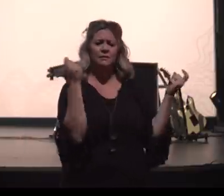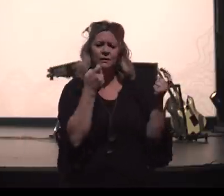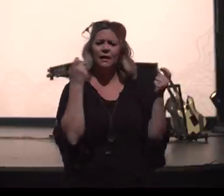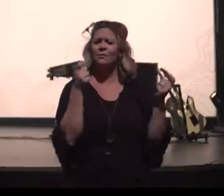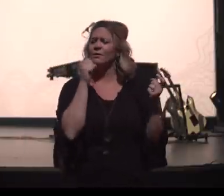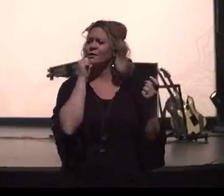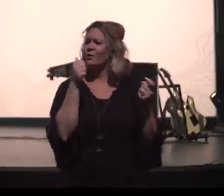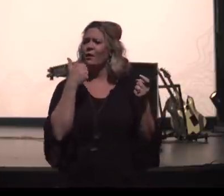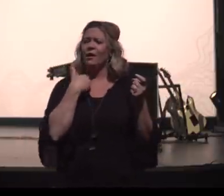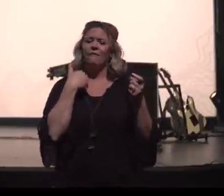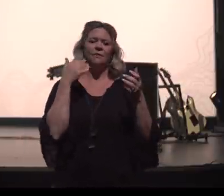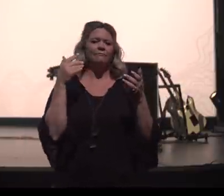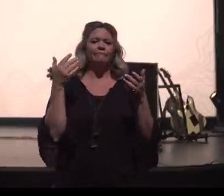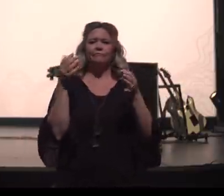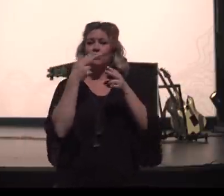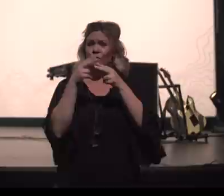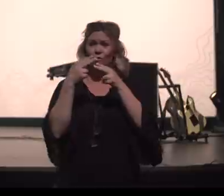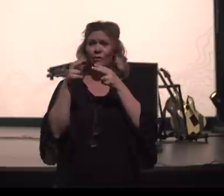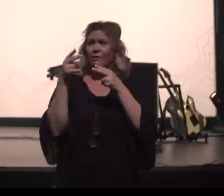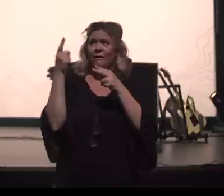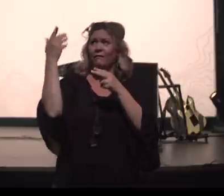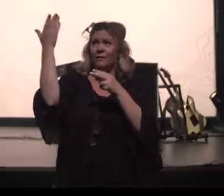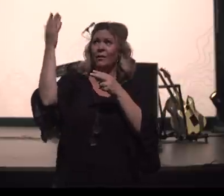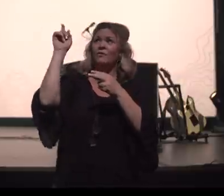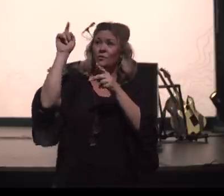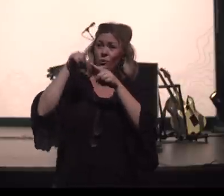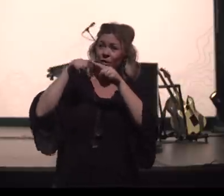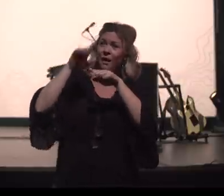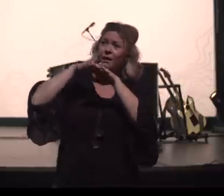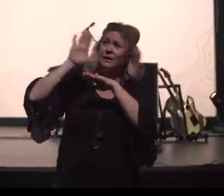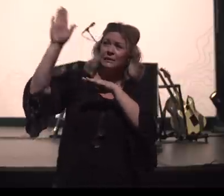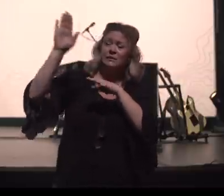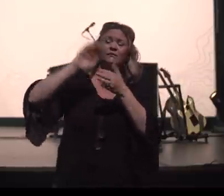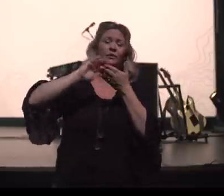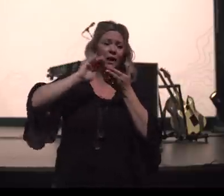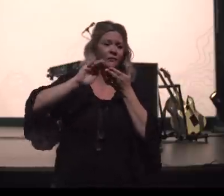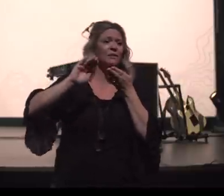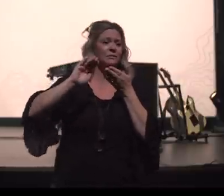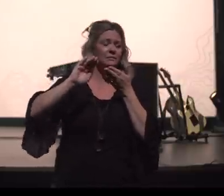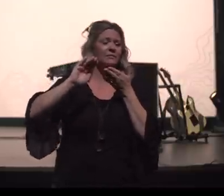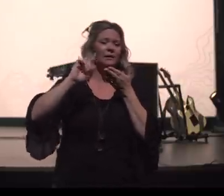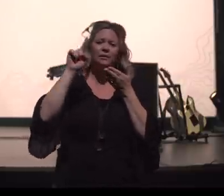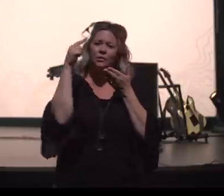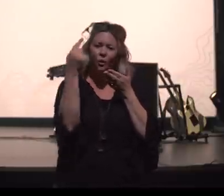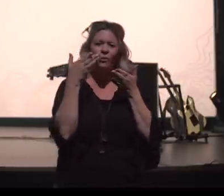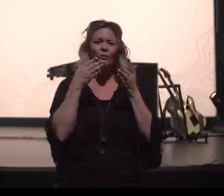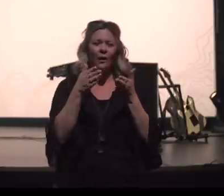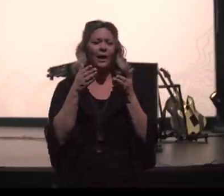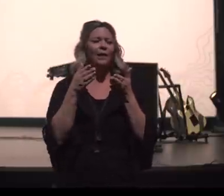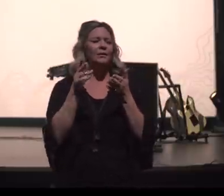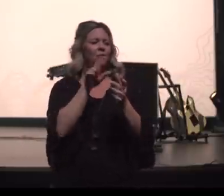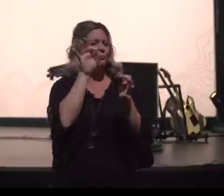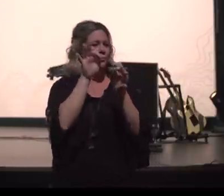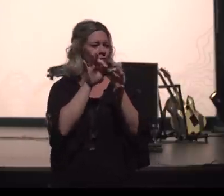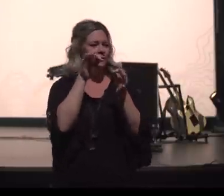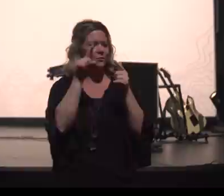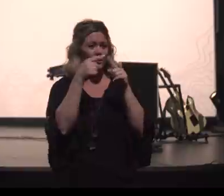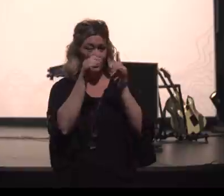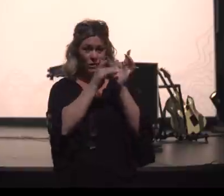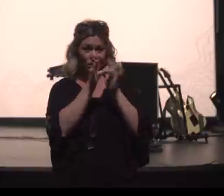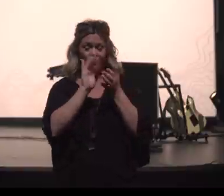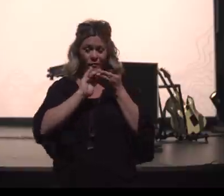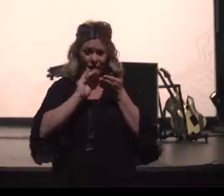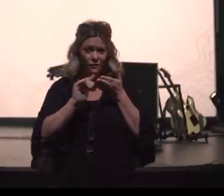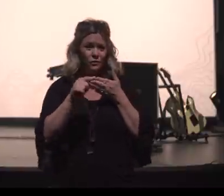of the glory of God. And until we rely on the forgiveness that Jesus came to give, that's the only way you're made perfect, is if Jesus forgives